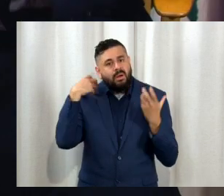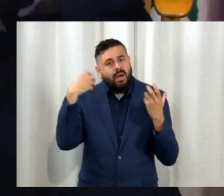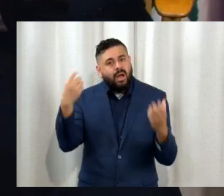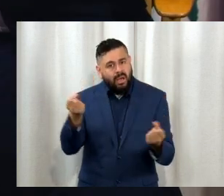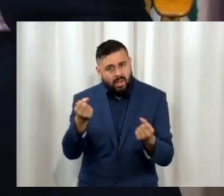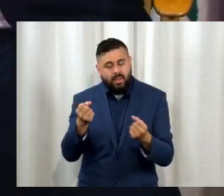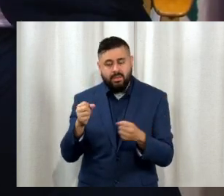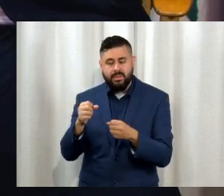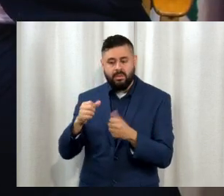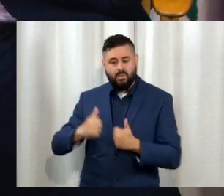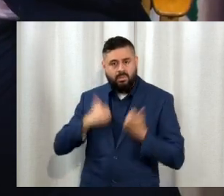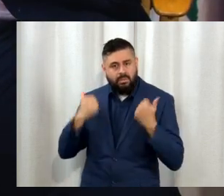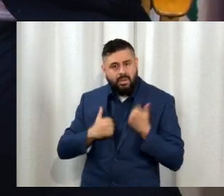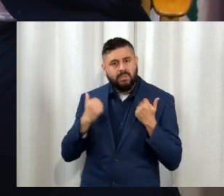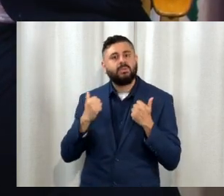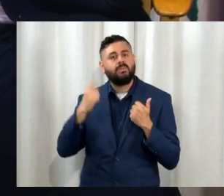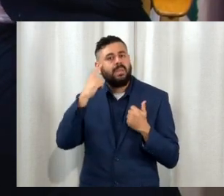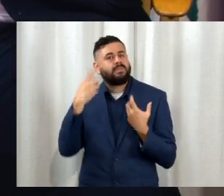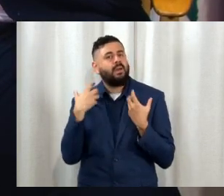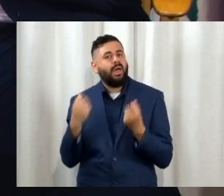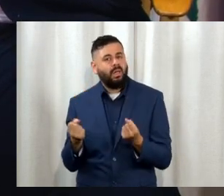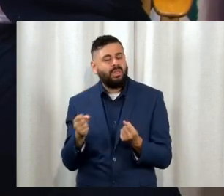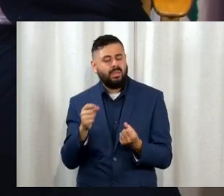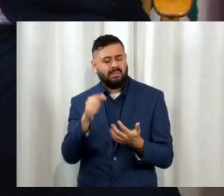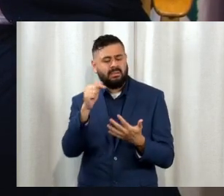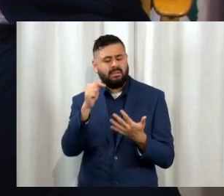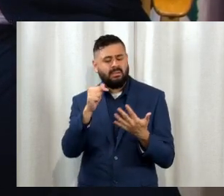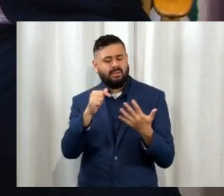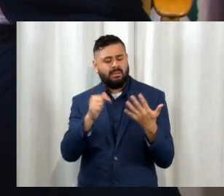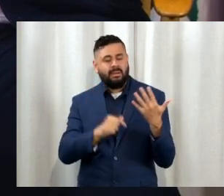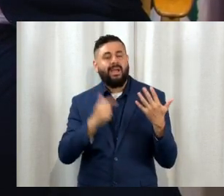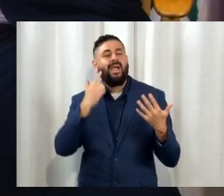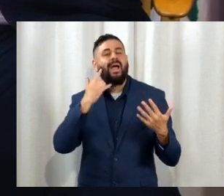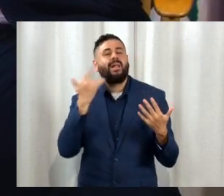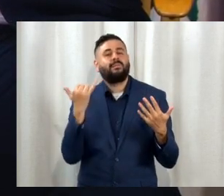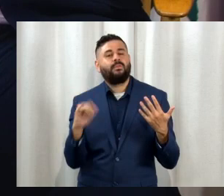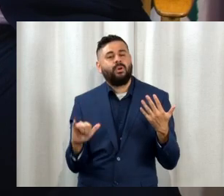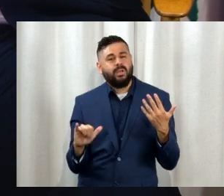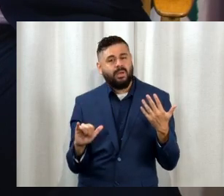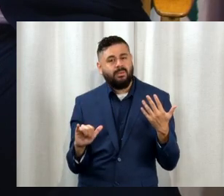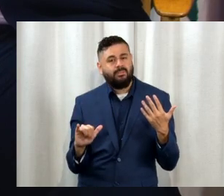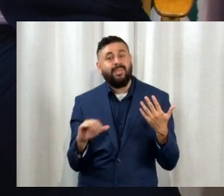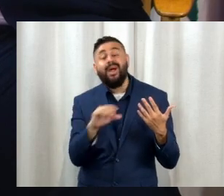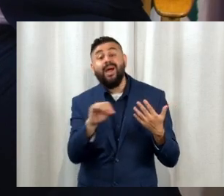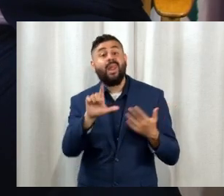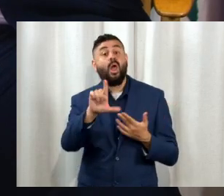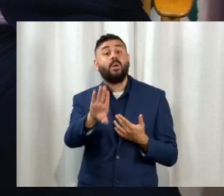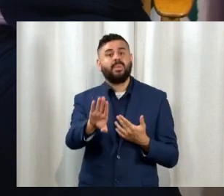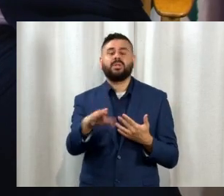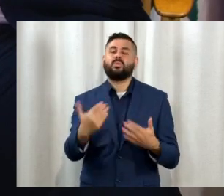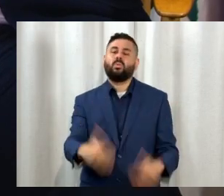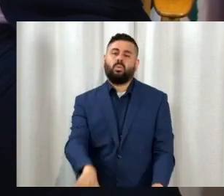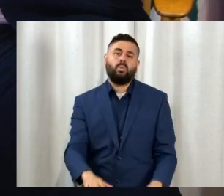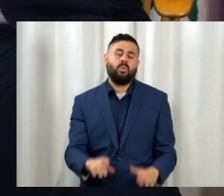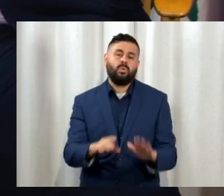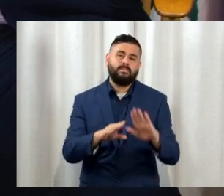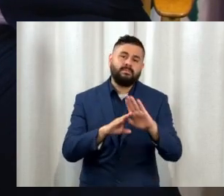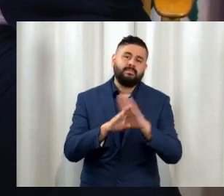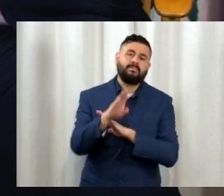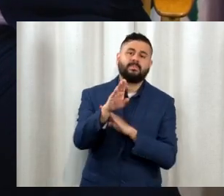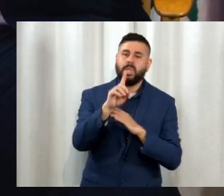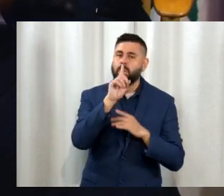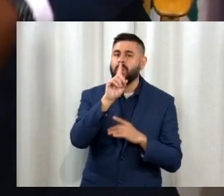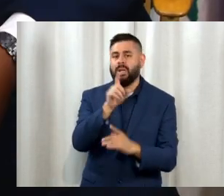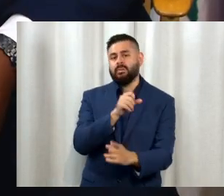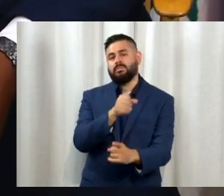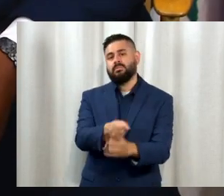mental health. All of these things together really give California and give Long Beach the best shot that we've had in a long time at really making a real